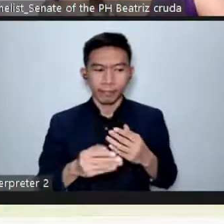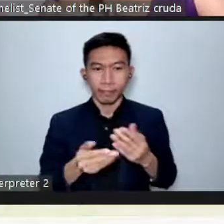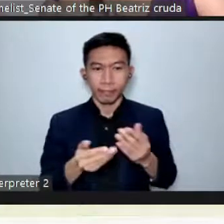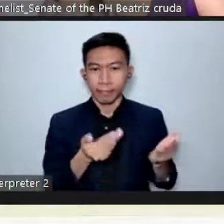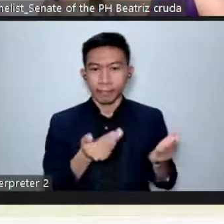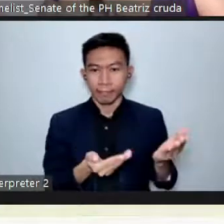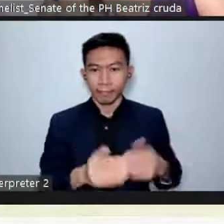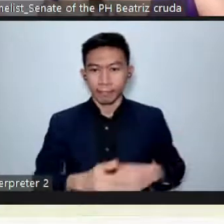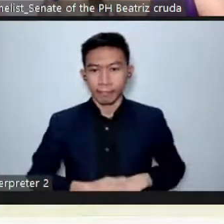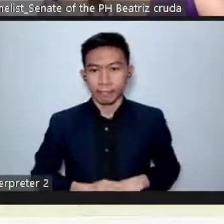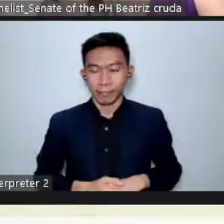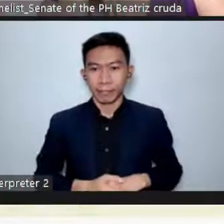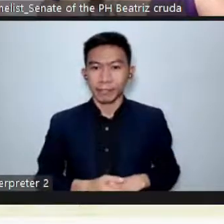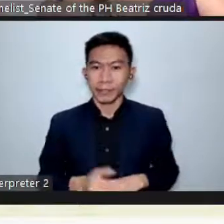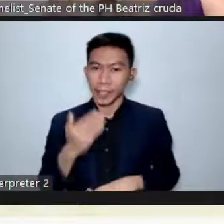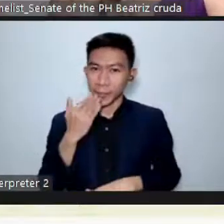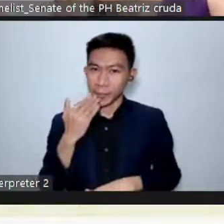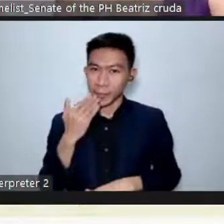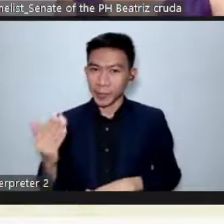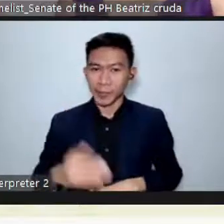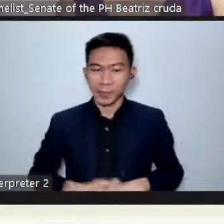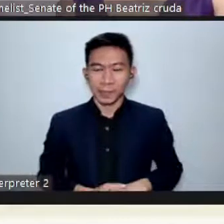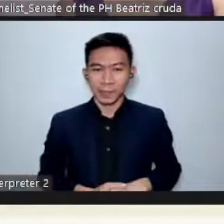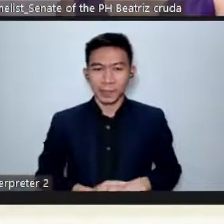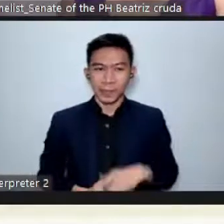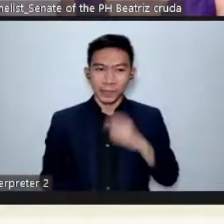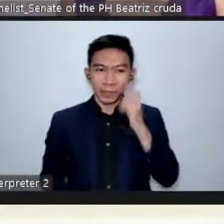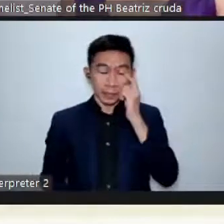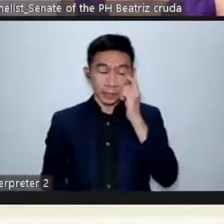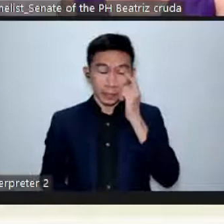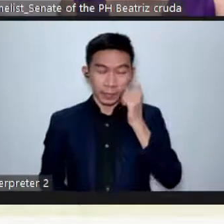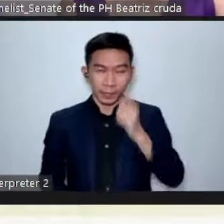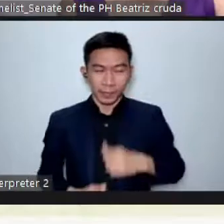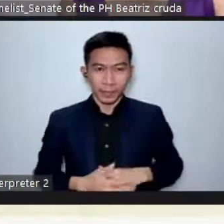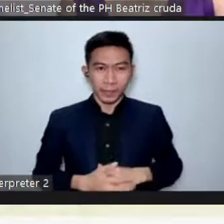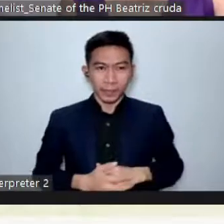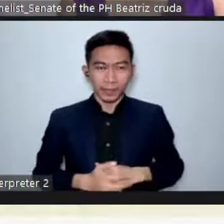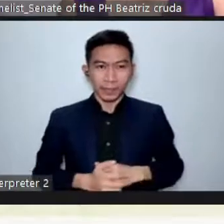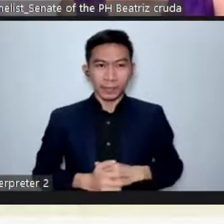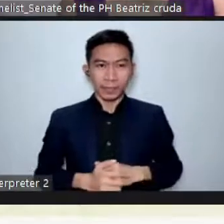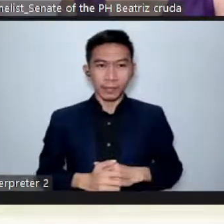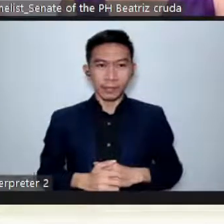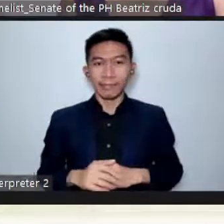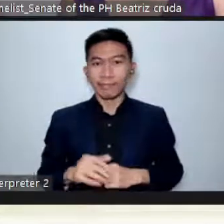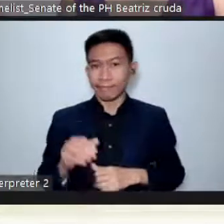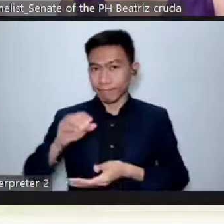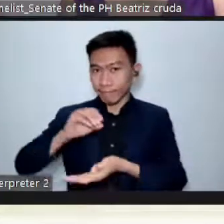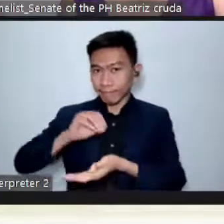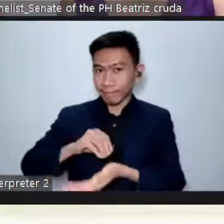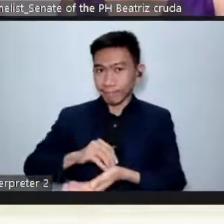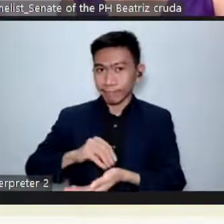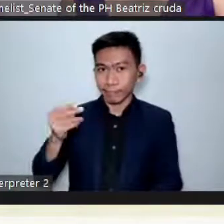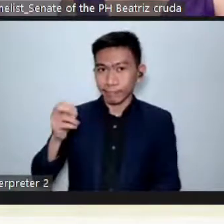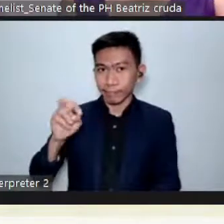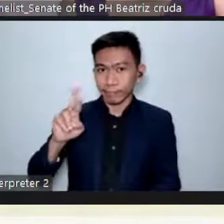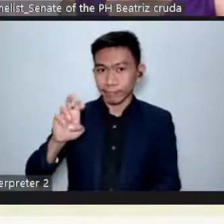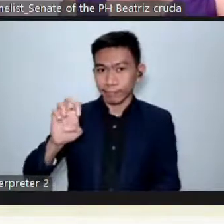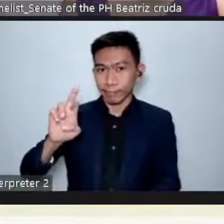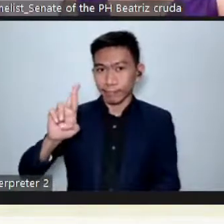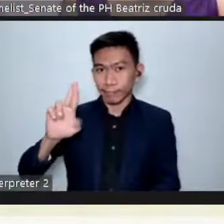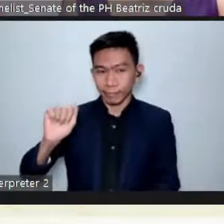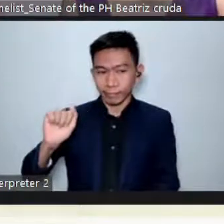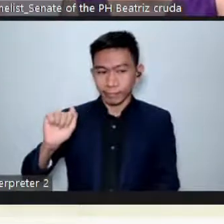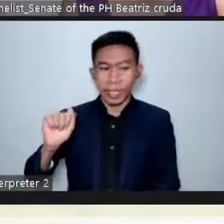very much. Okay, thank you very much. In the second round, Dr. Herrera, there were 2 points that were